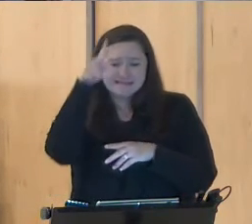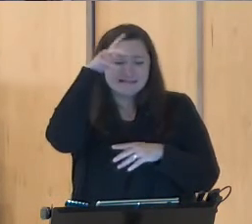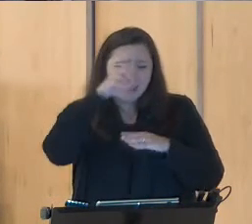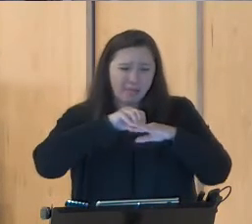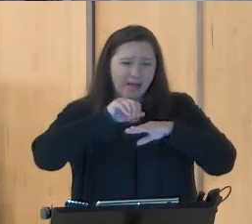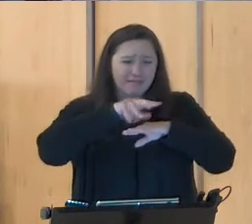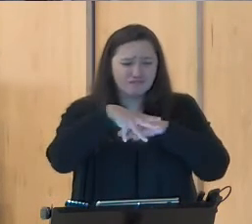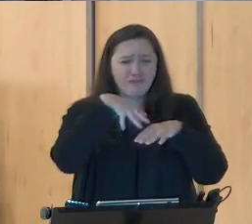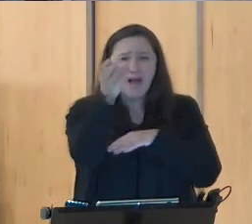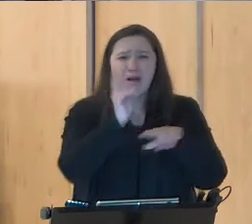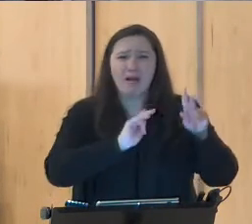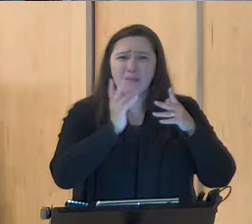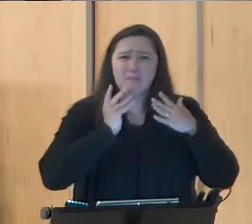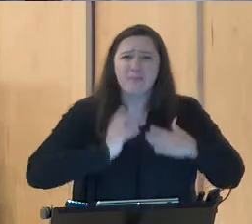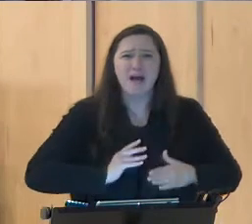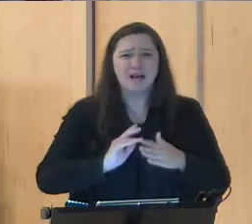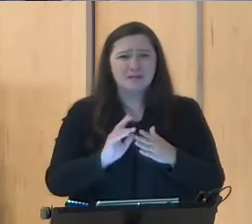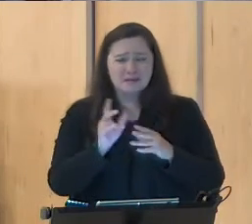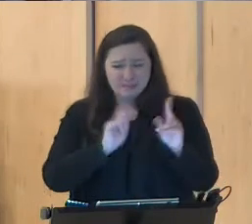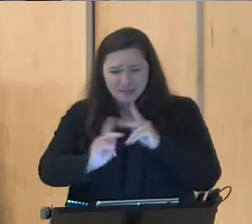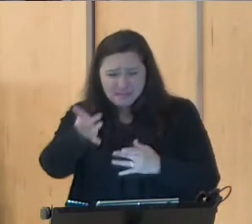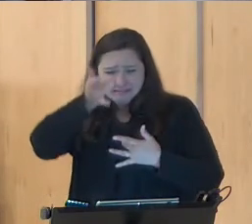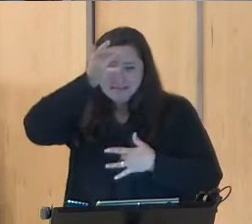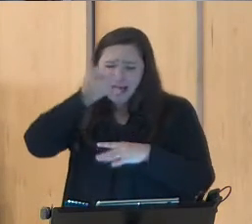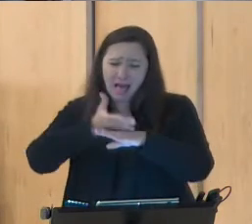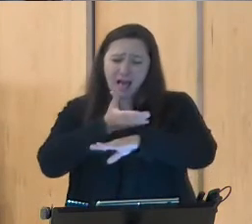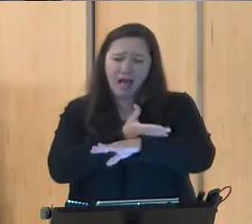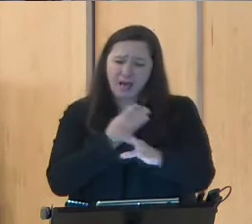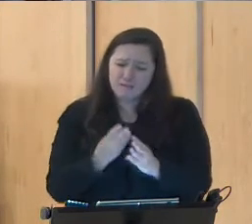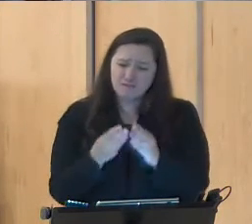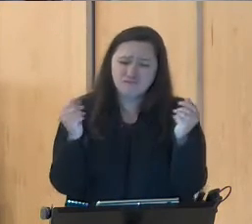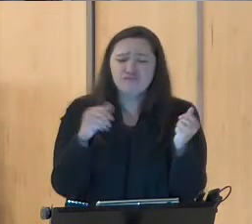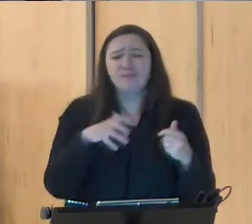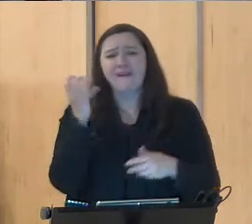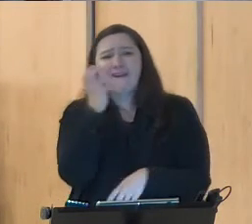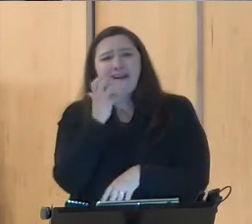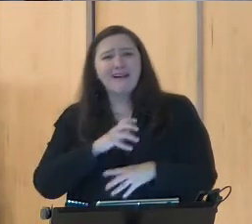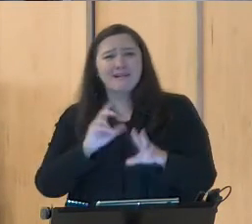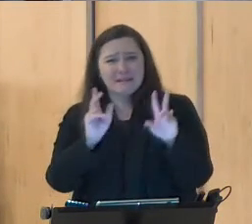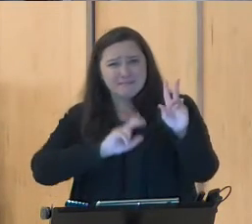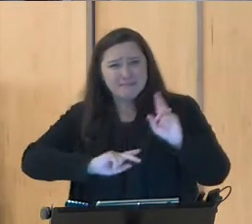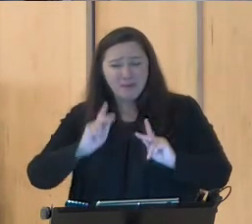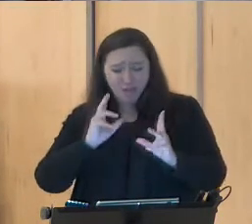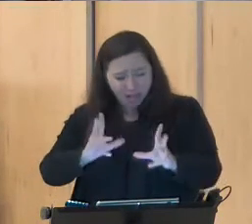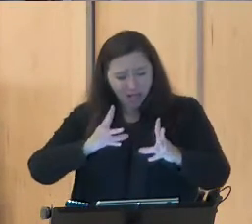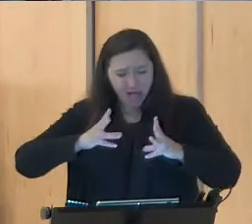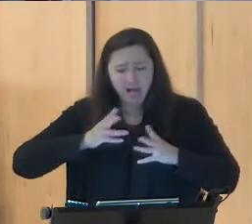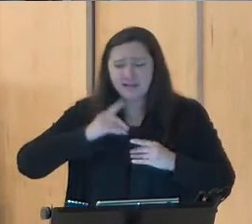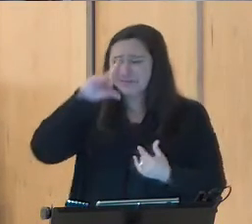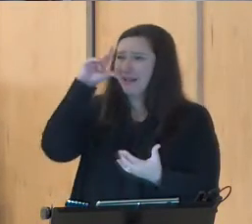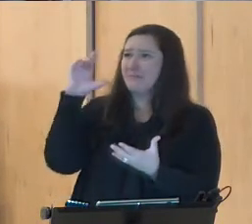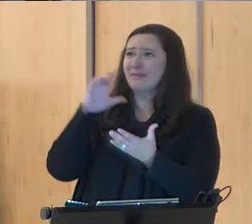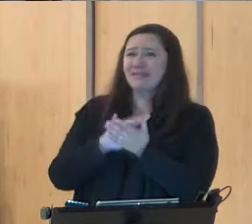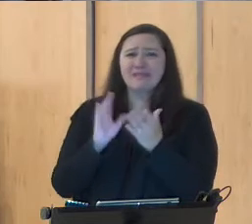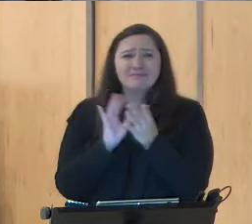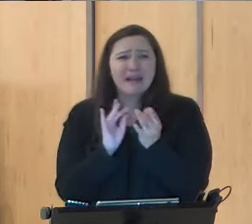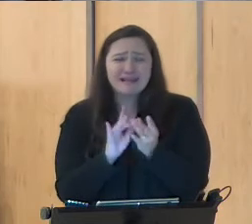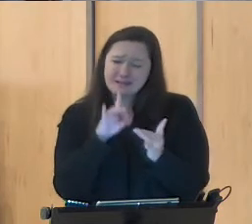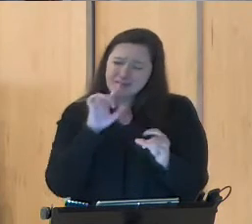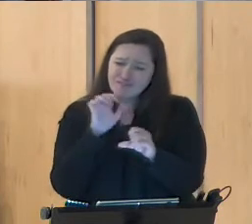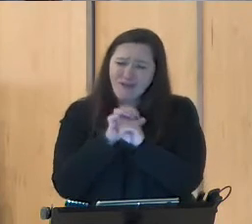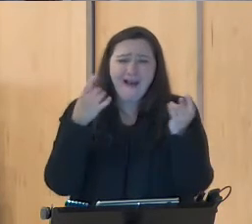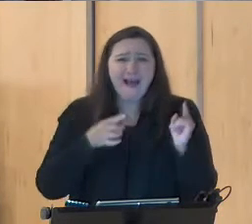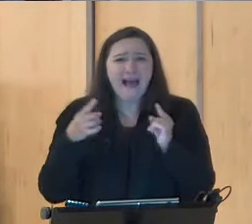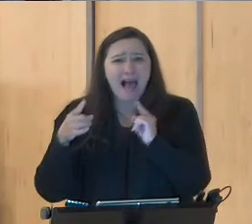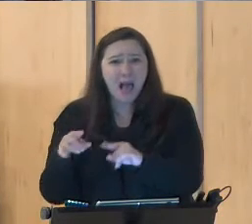sick. And people, by God's grace, received and believed the message. Yes, those